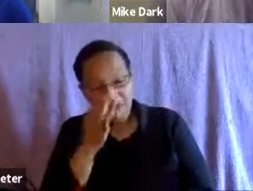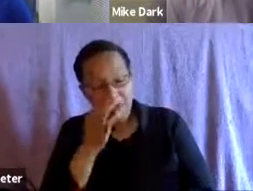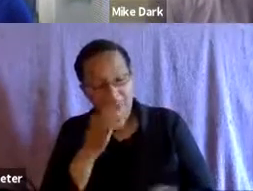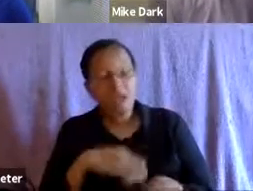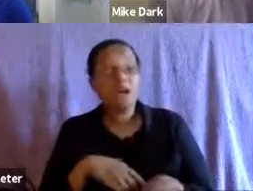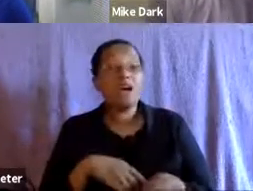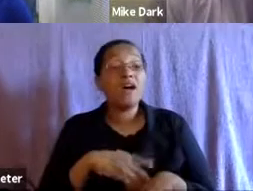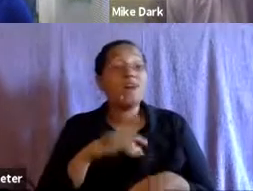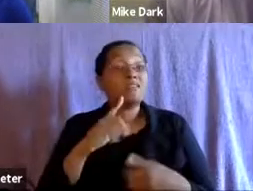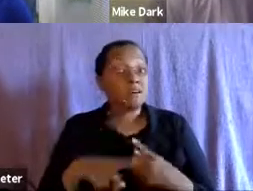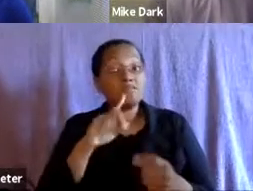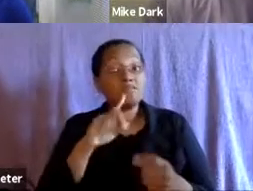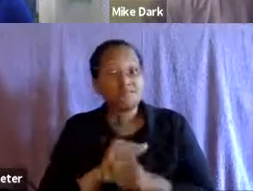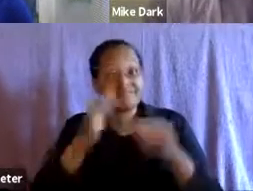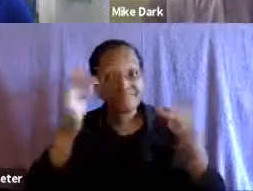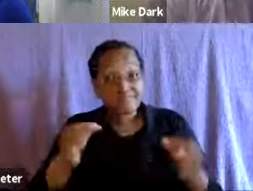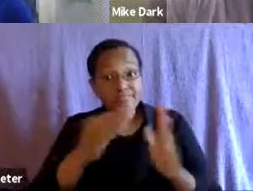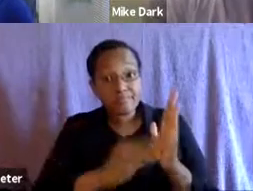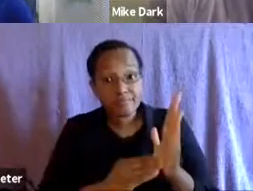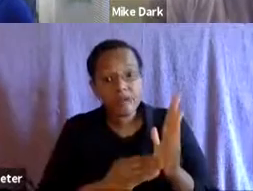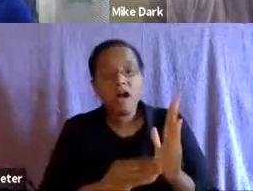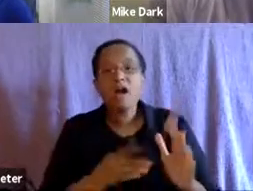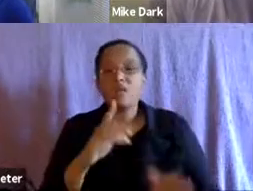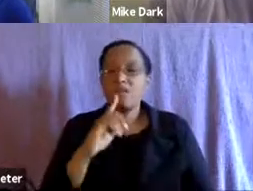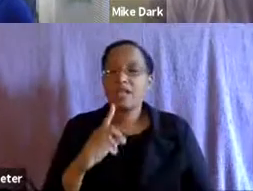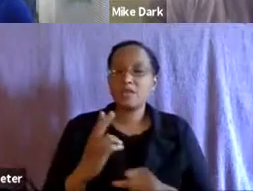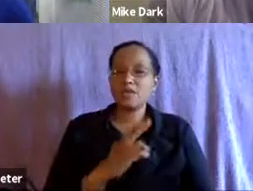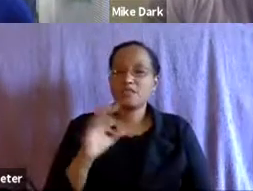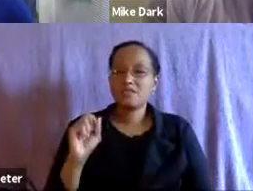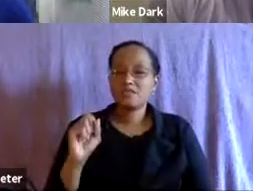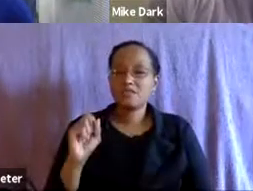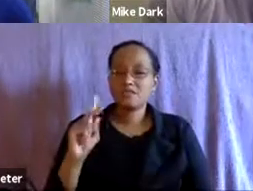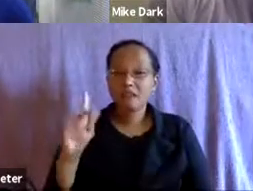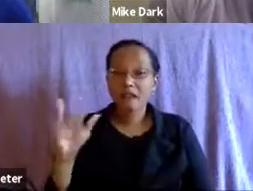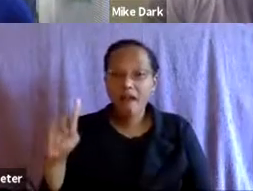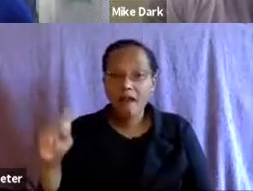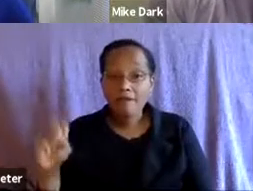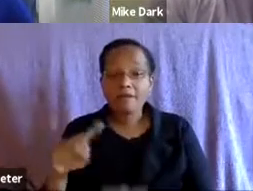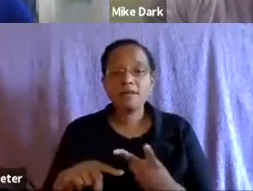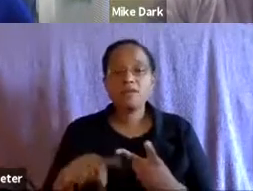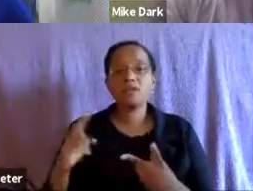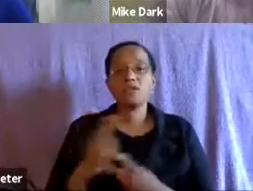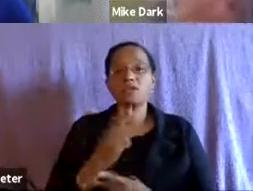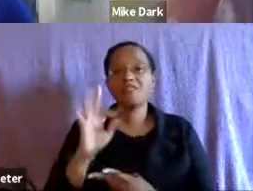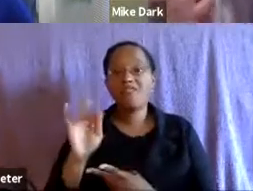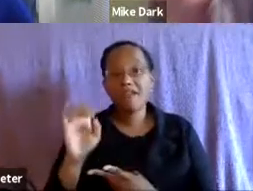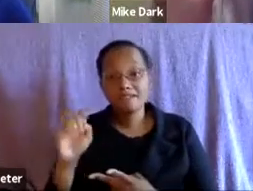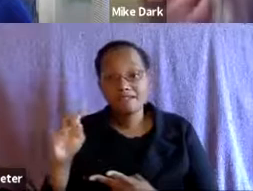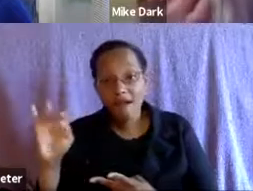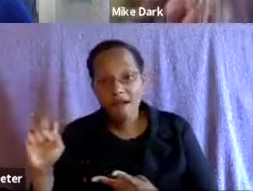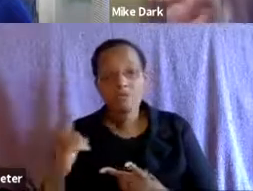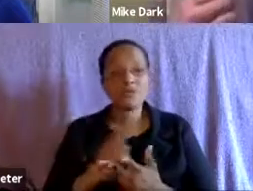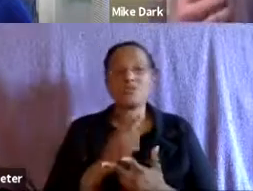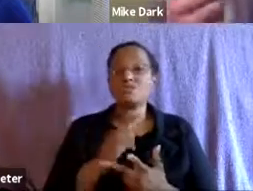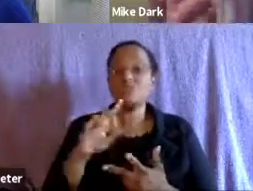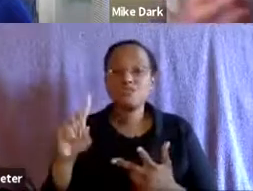are written in mandatory language. And so basically no facility is permitting visitors, even when there are